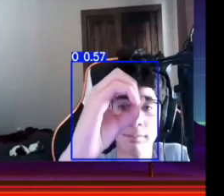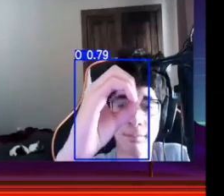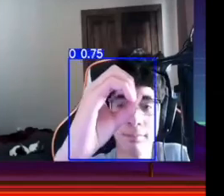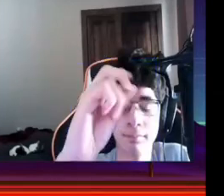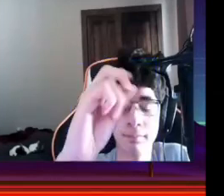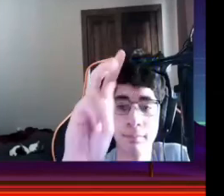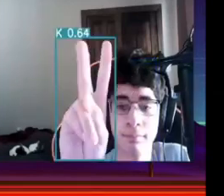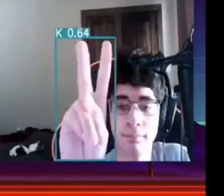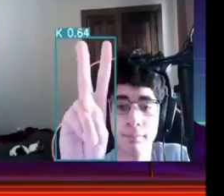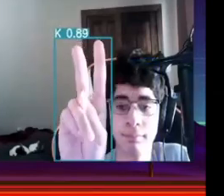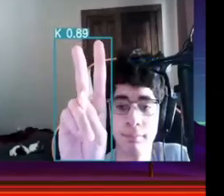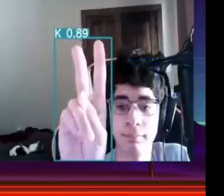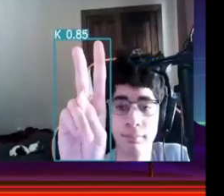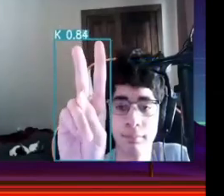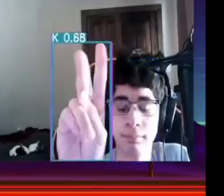Yeah, sure.